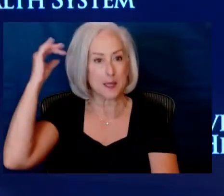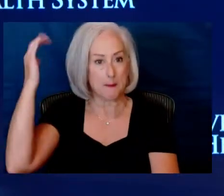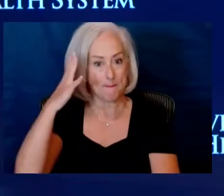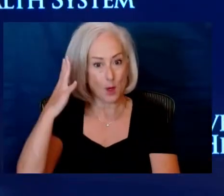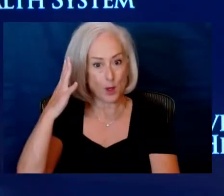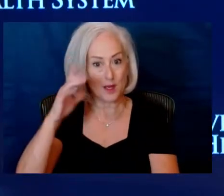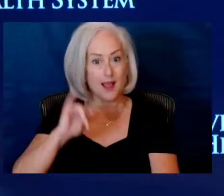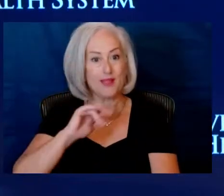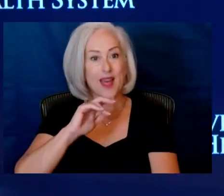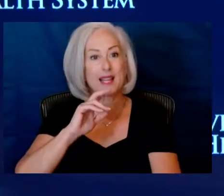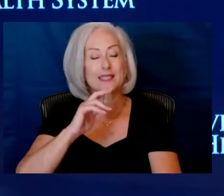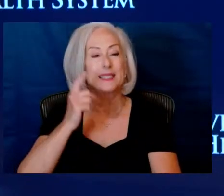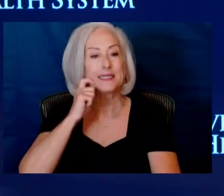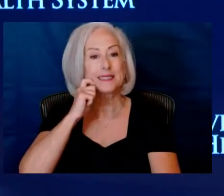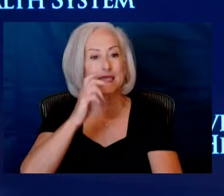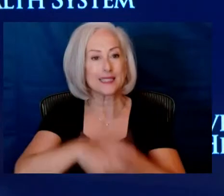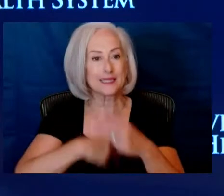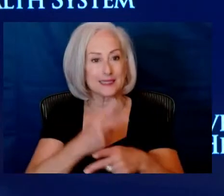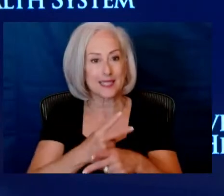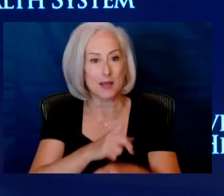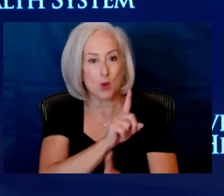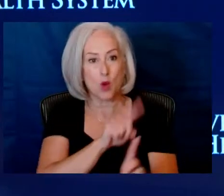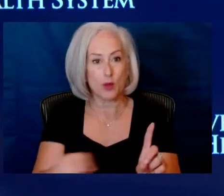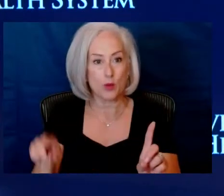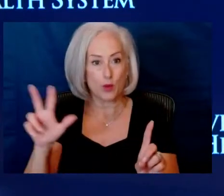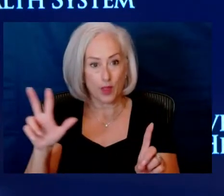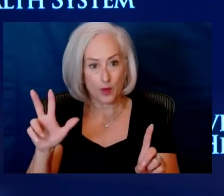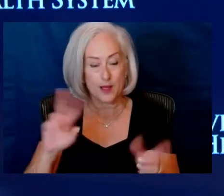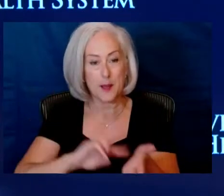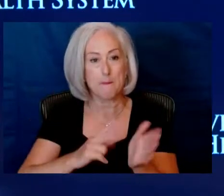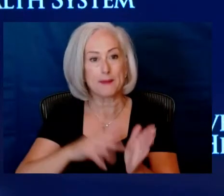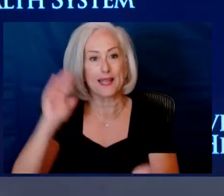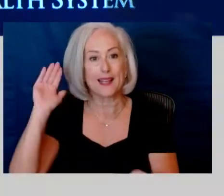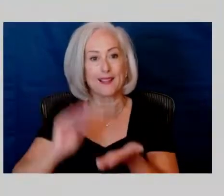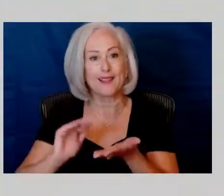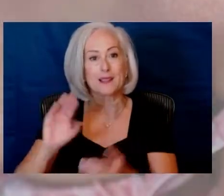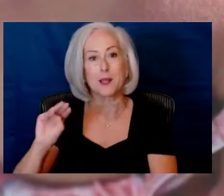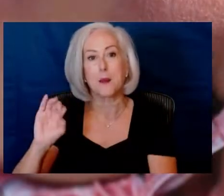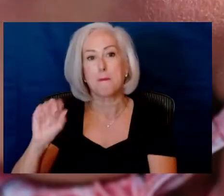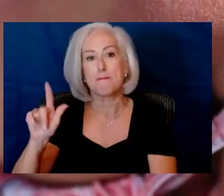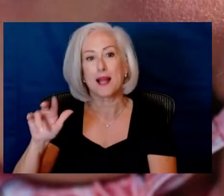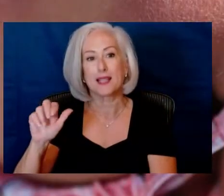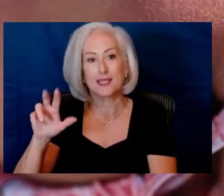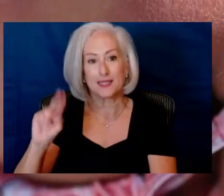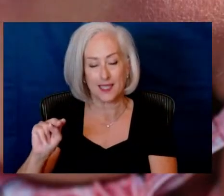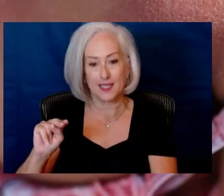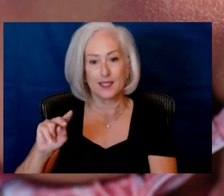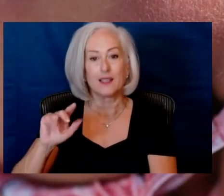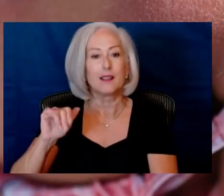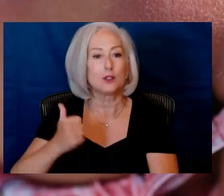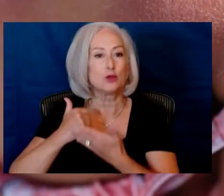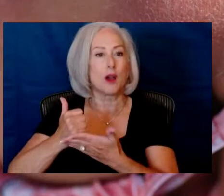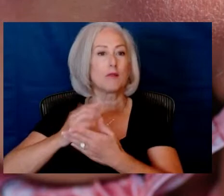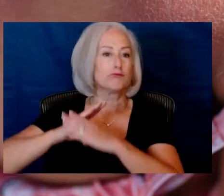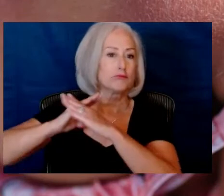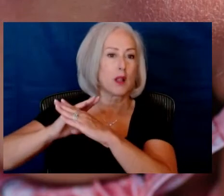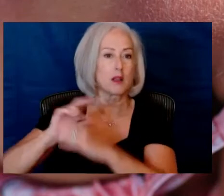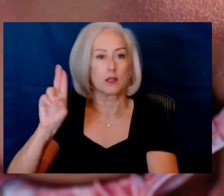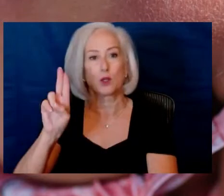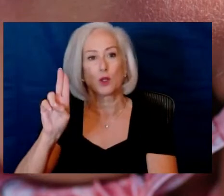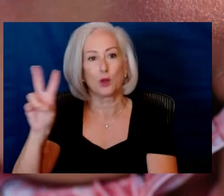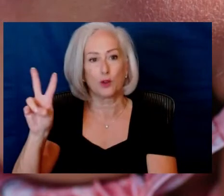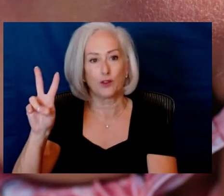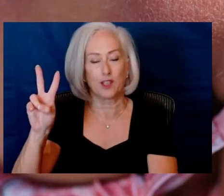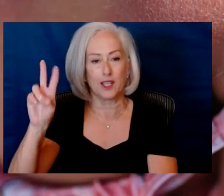3 on the FITZPATRICK scale because they have less melanin that blocks the UV radiation, as we talked about before. But what do you do if